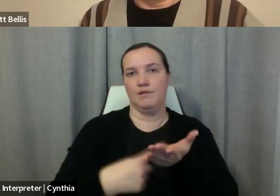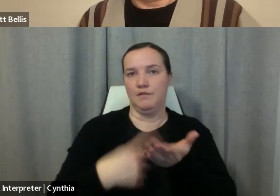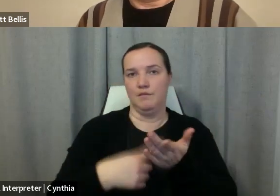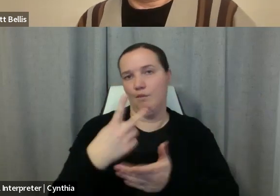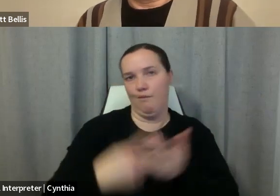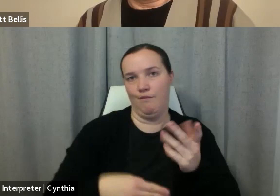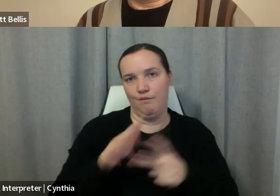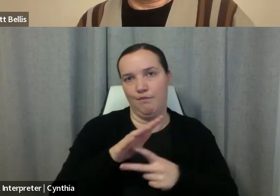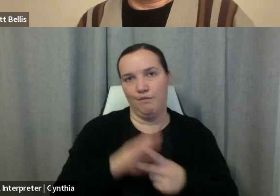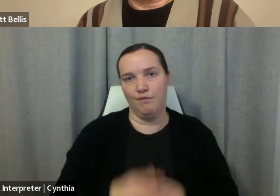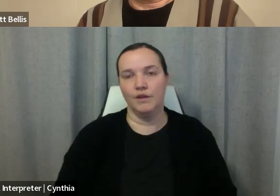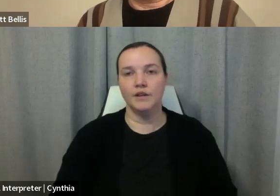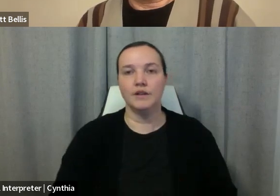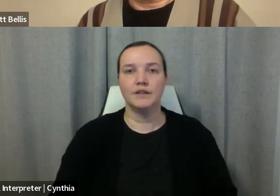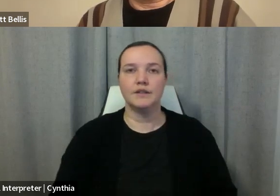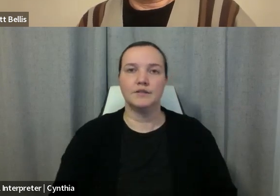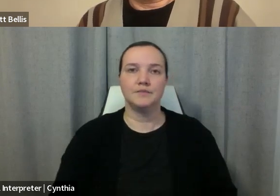Right.